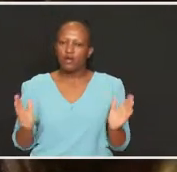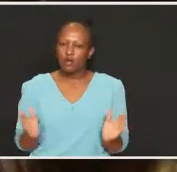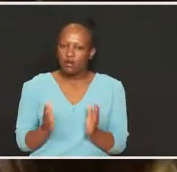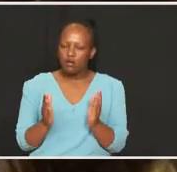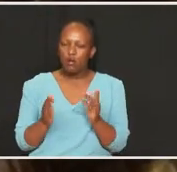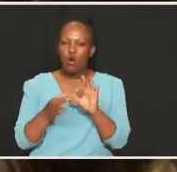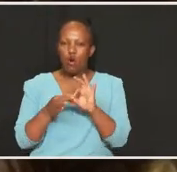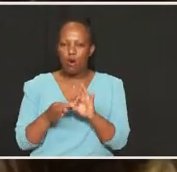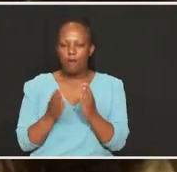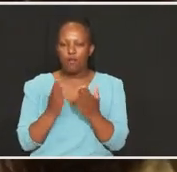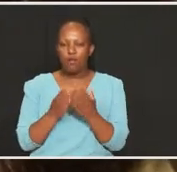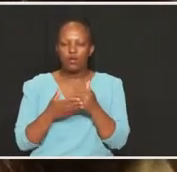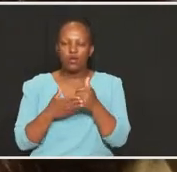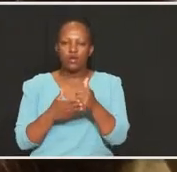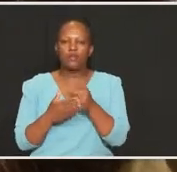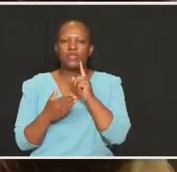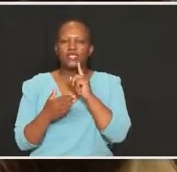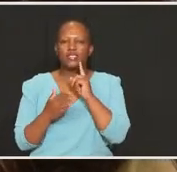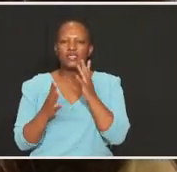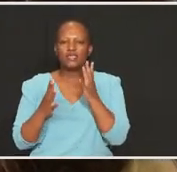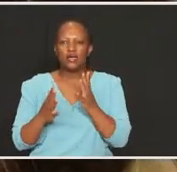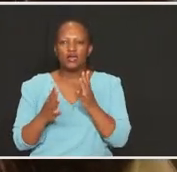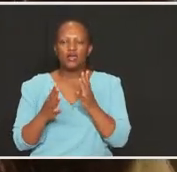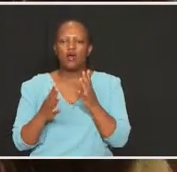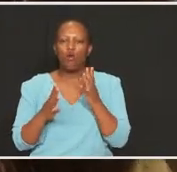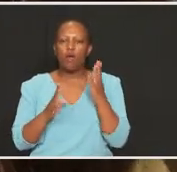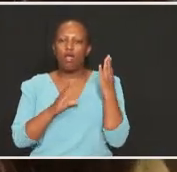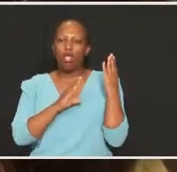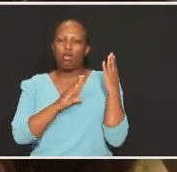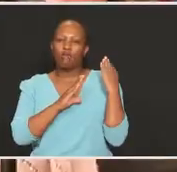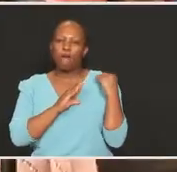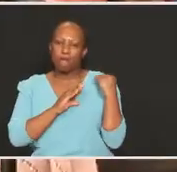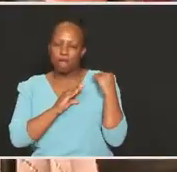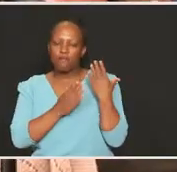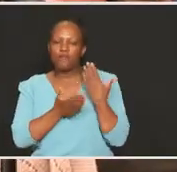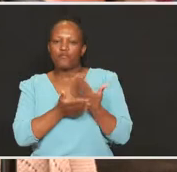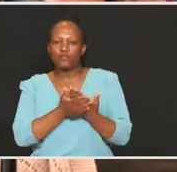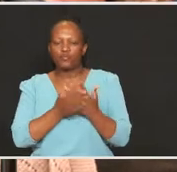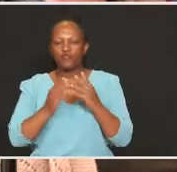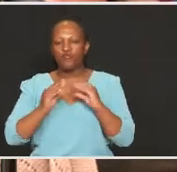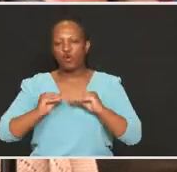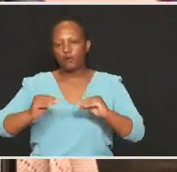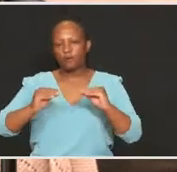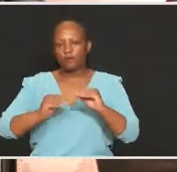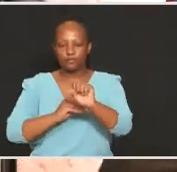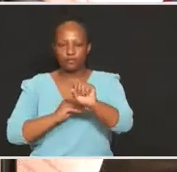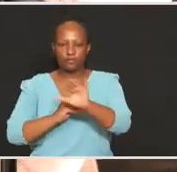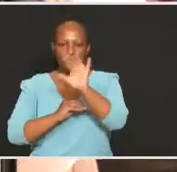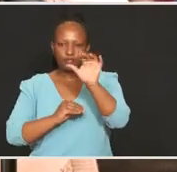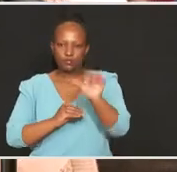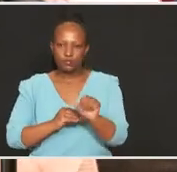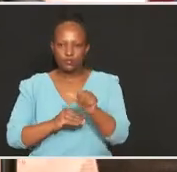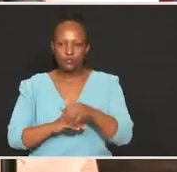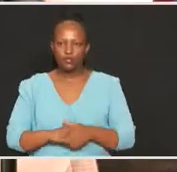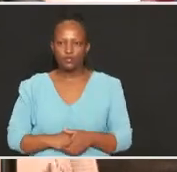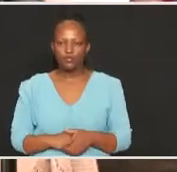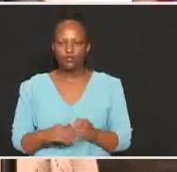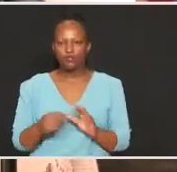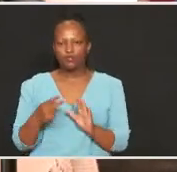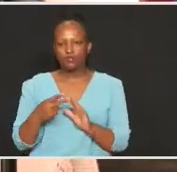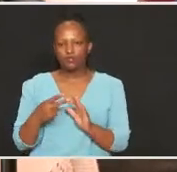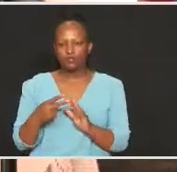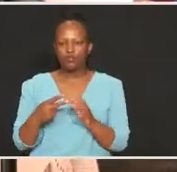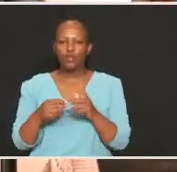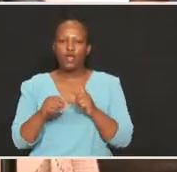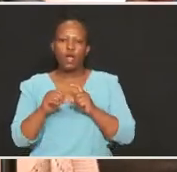will Aid in helping teachers carry the heavy load work of self of Education in South Africa across the board second on